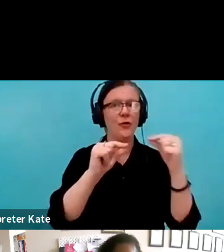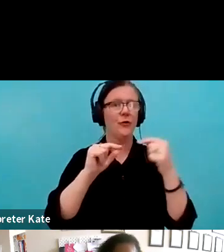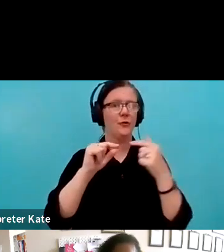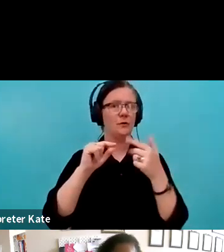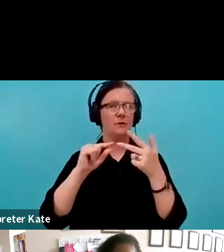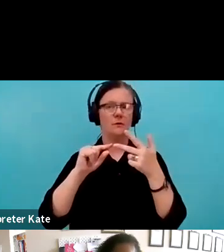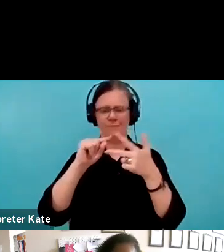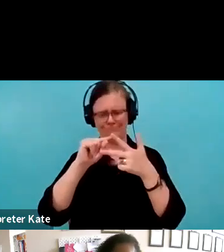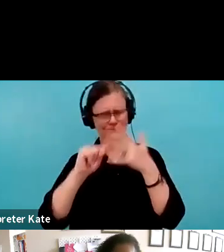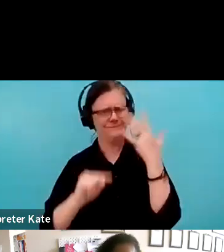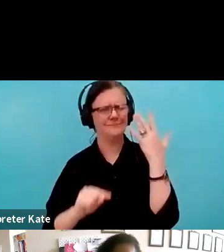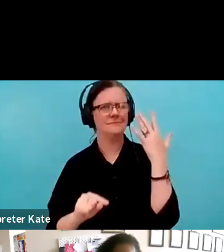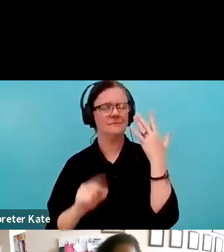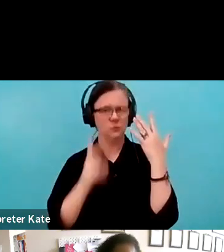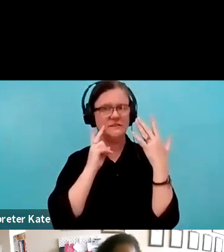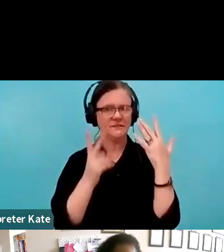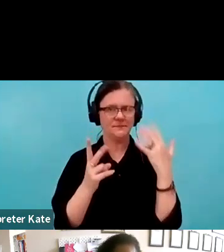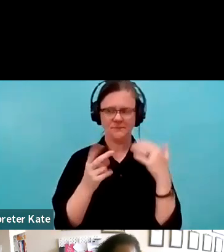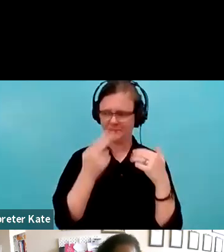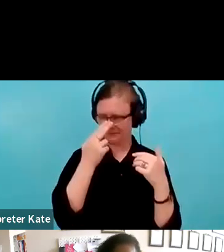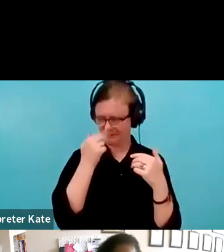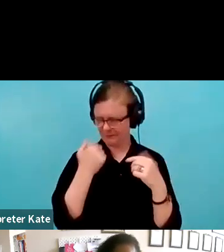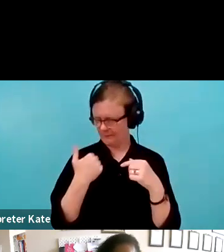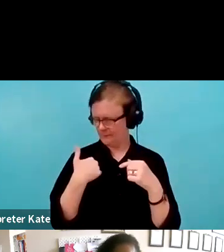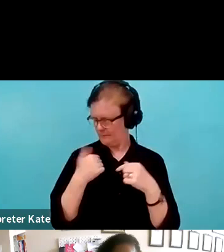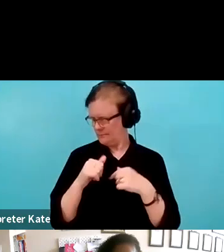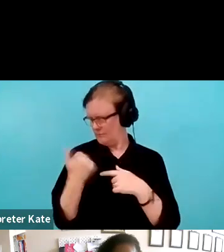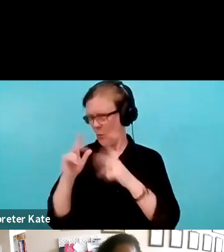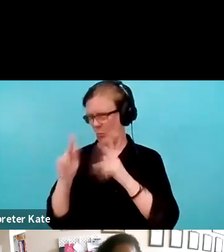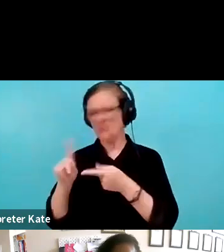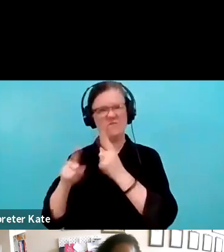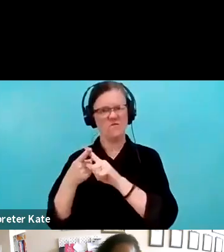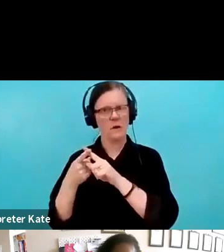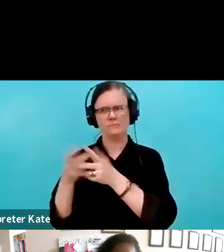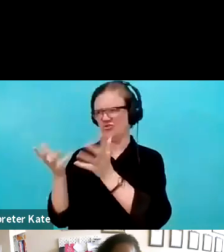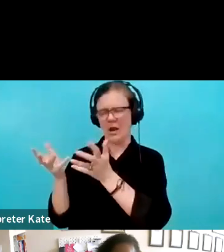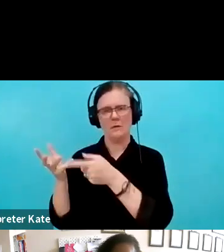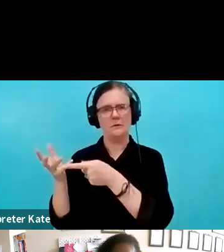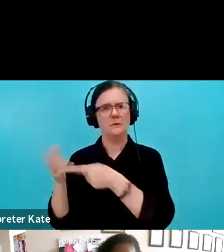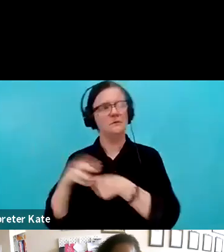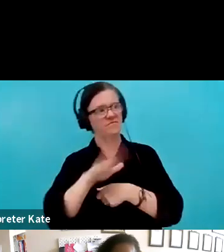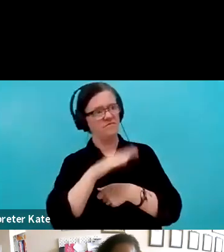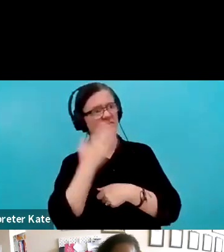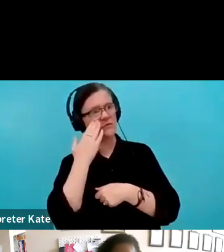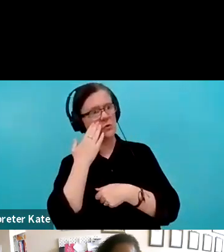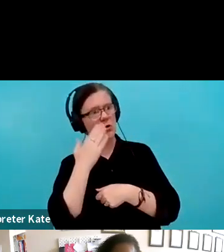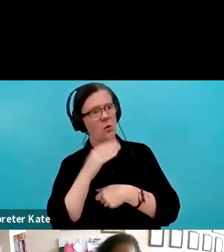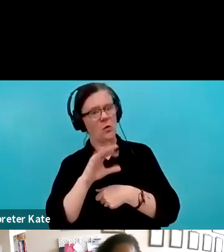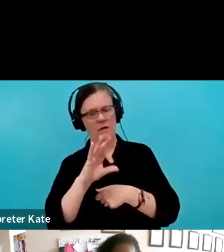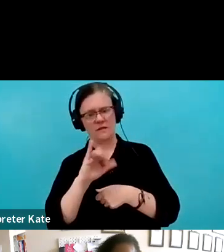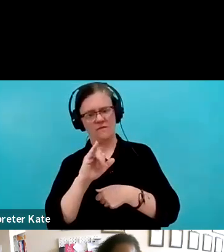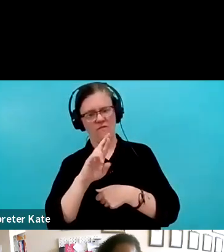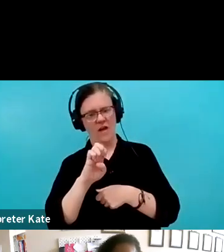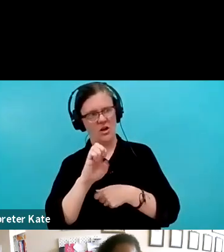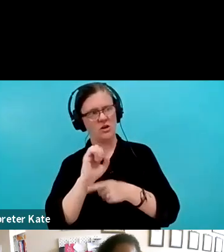other things. I talked to a friend the other day who was saying that during the fireside chats